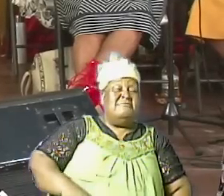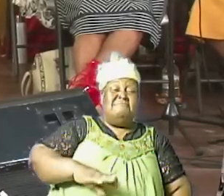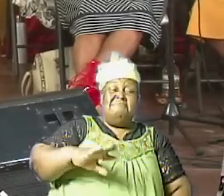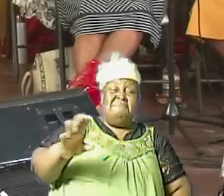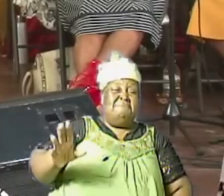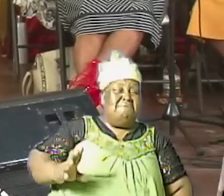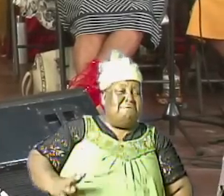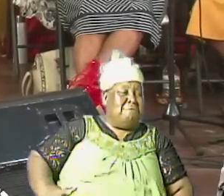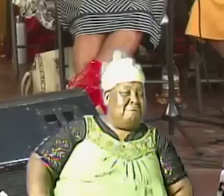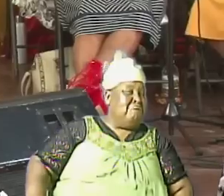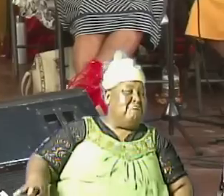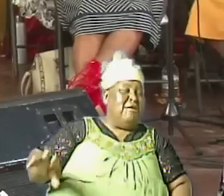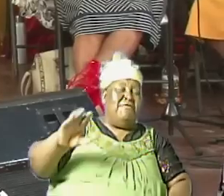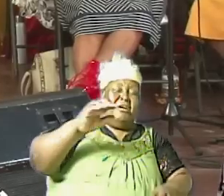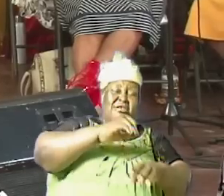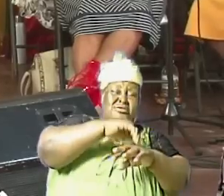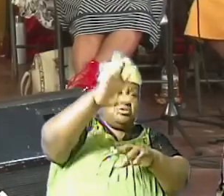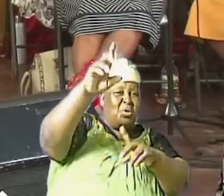Nevertheless,